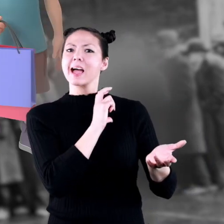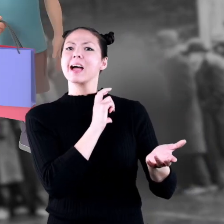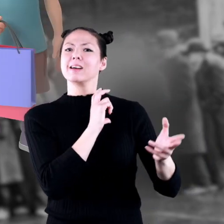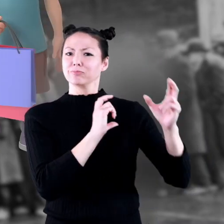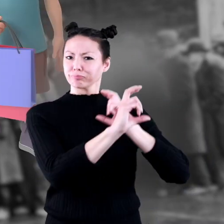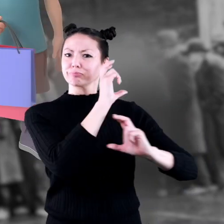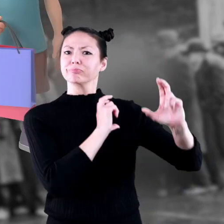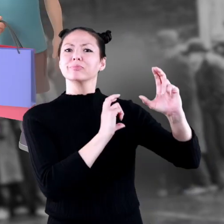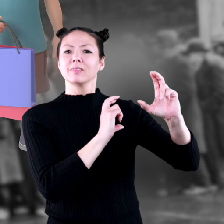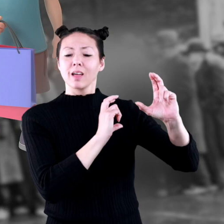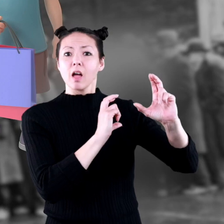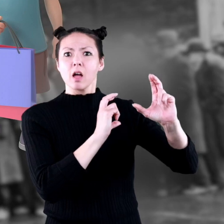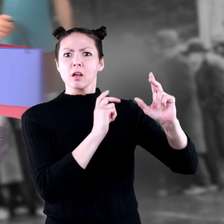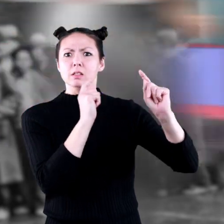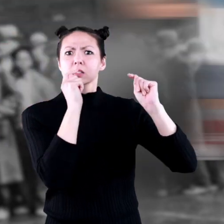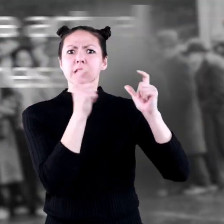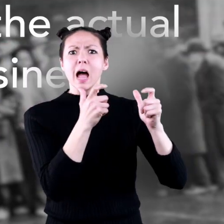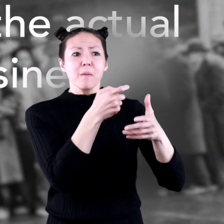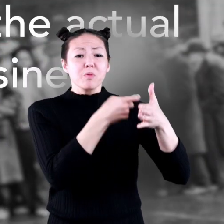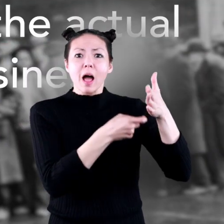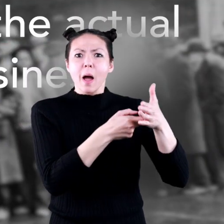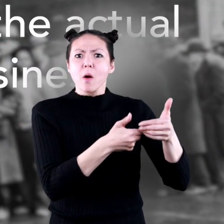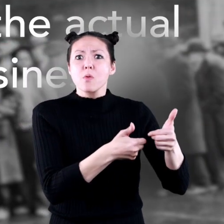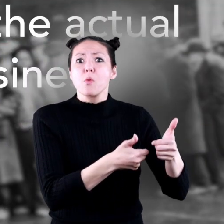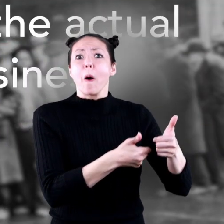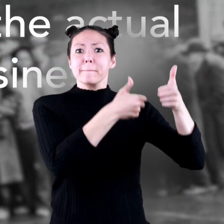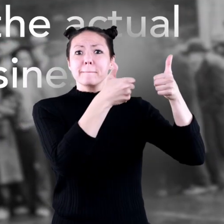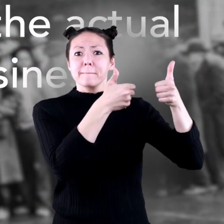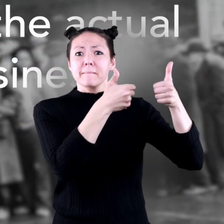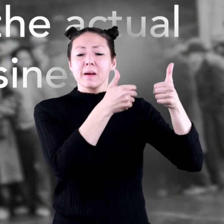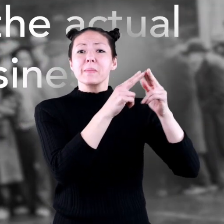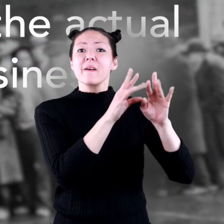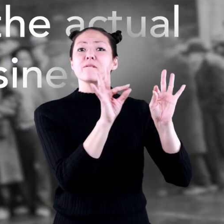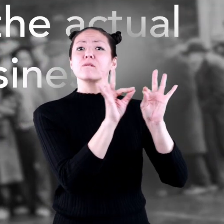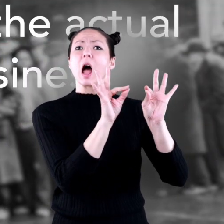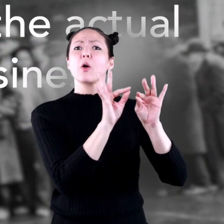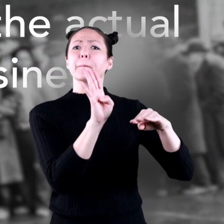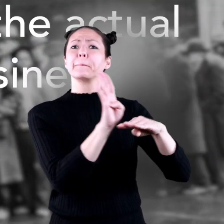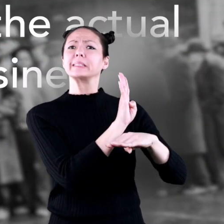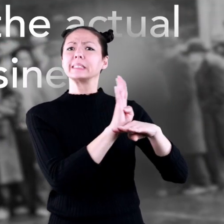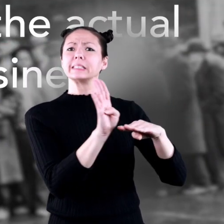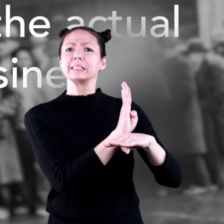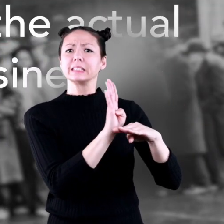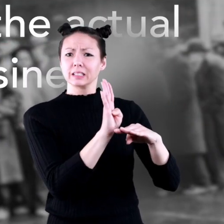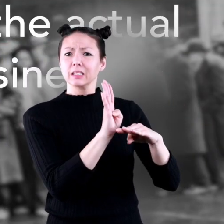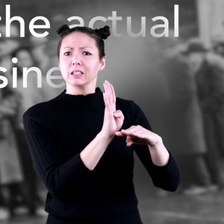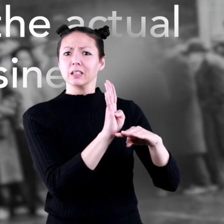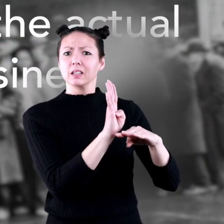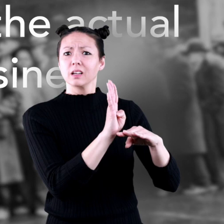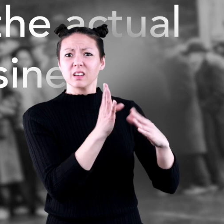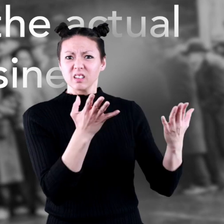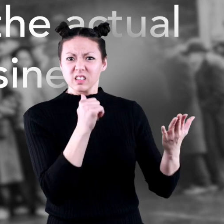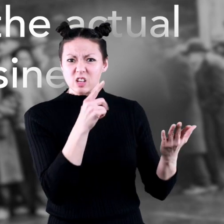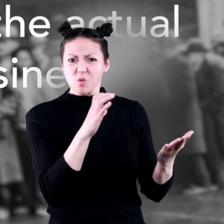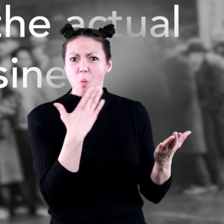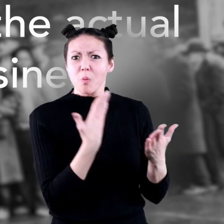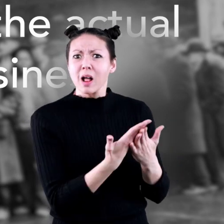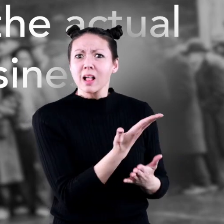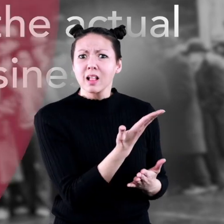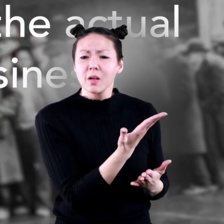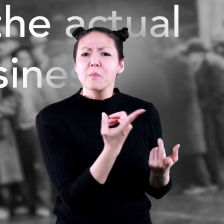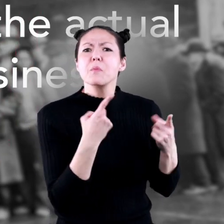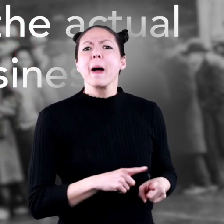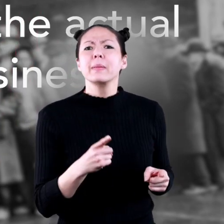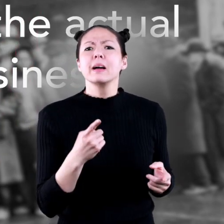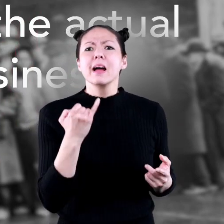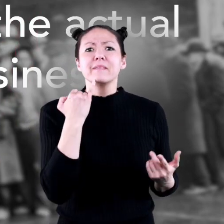some money back on your initial investment. But what if Quinn's stock price is suddenly much higher than the actual value of the business? And what